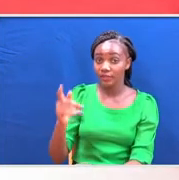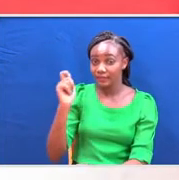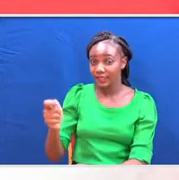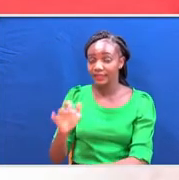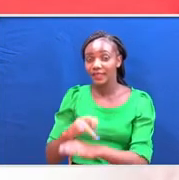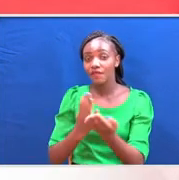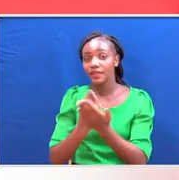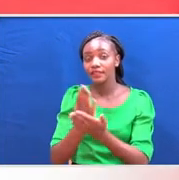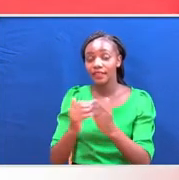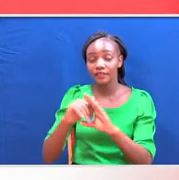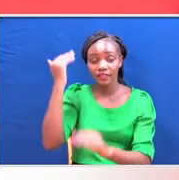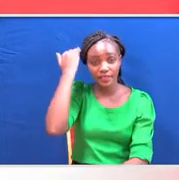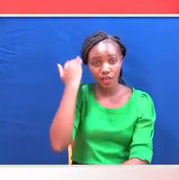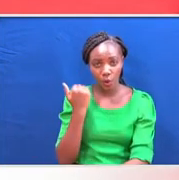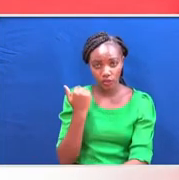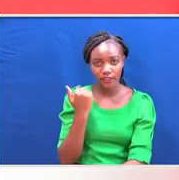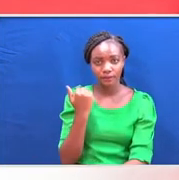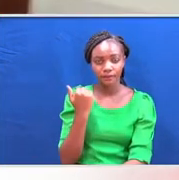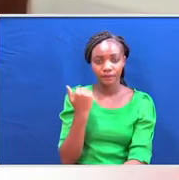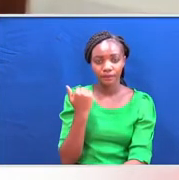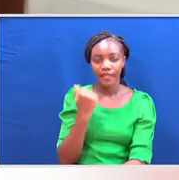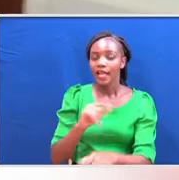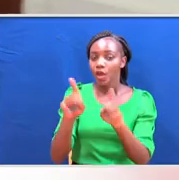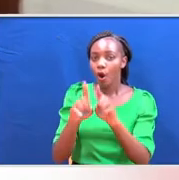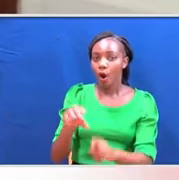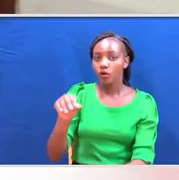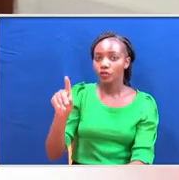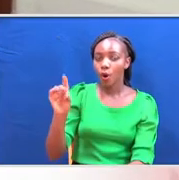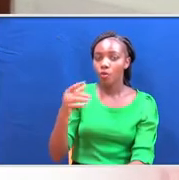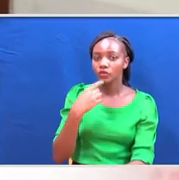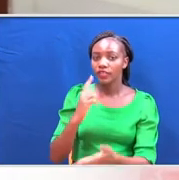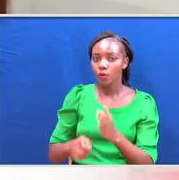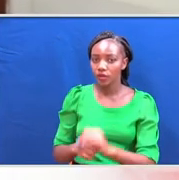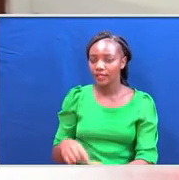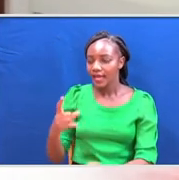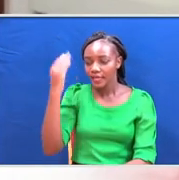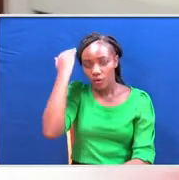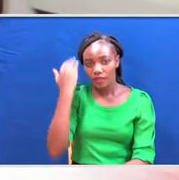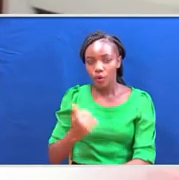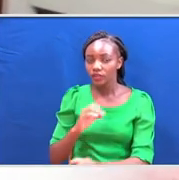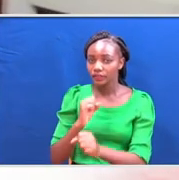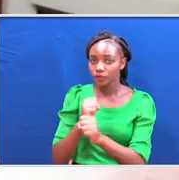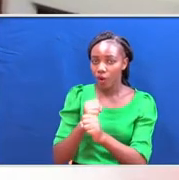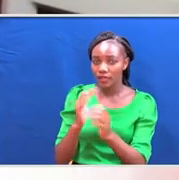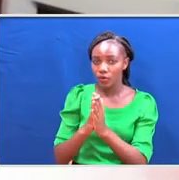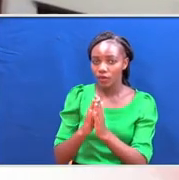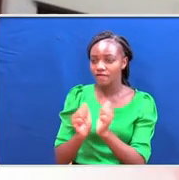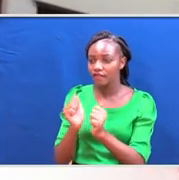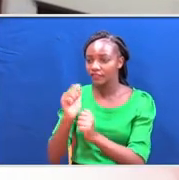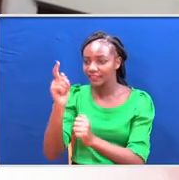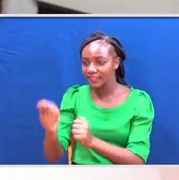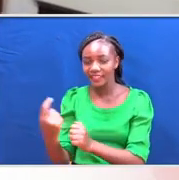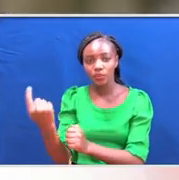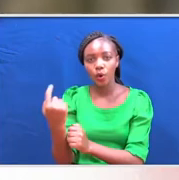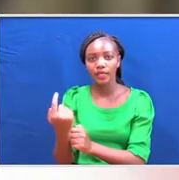service delivery at the Court of Appeal. Ouko says so far the court is operating with 15 judges,